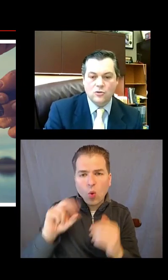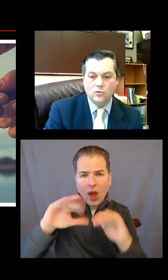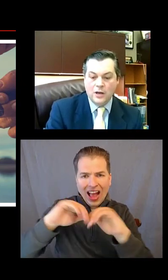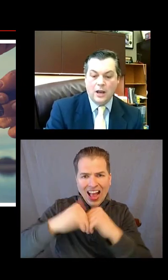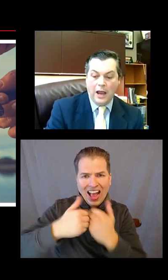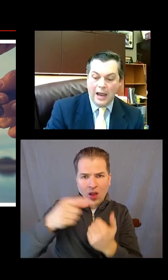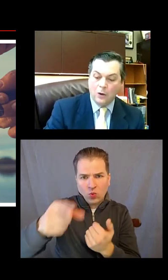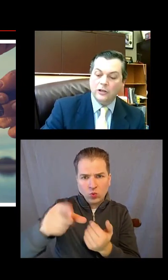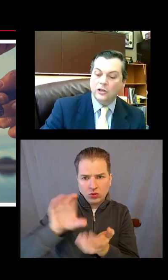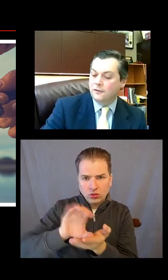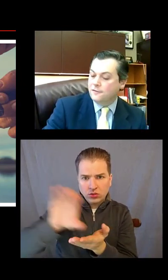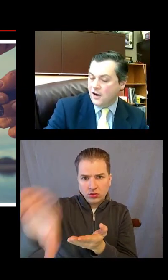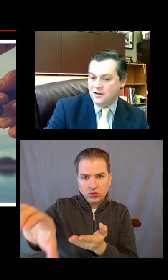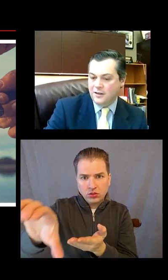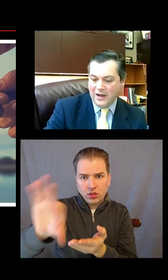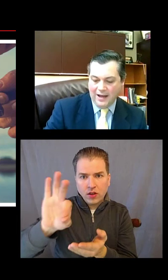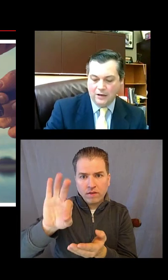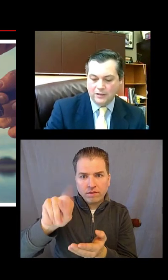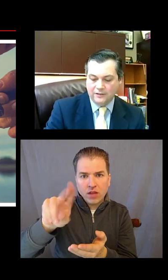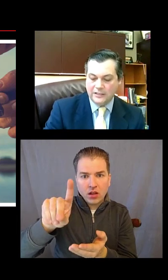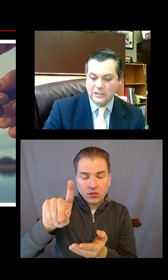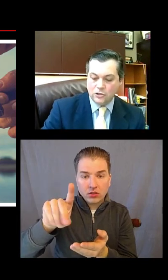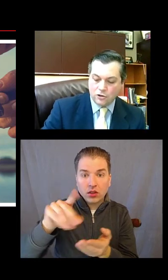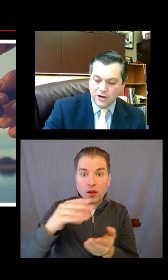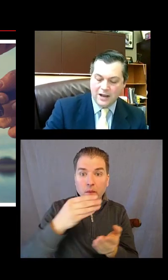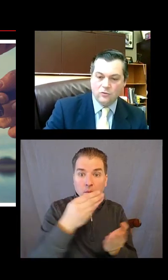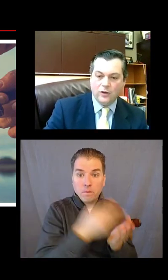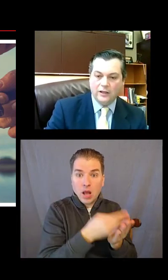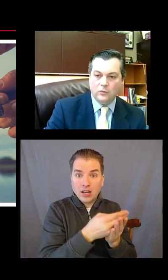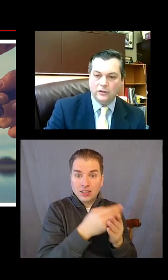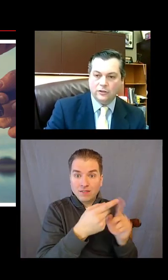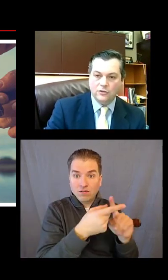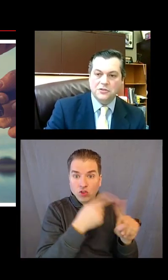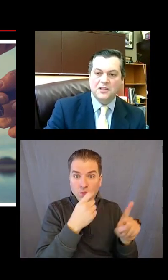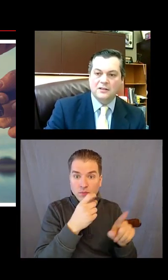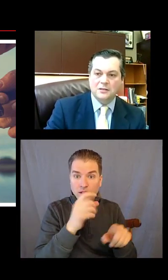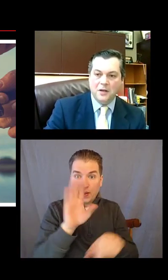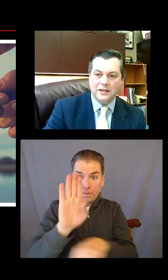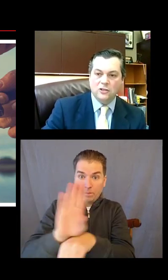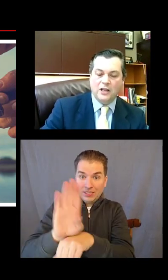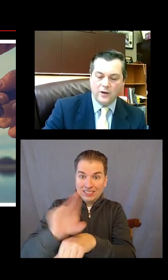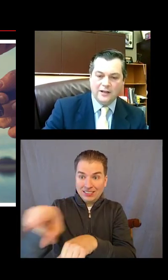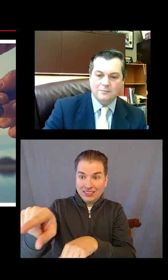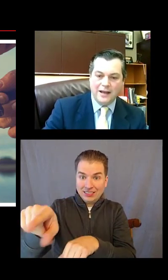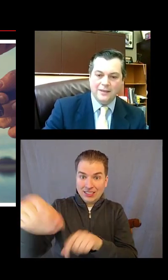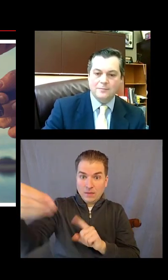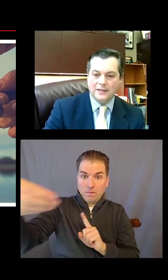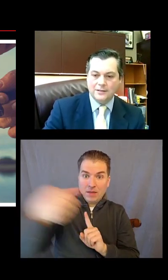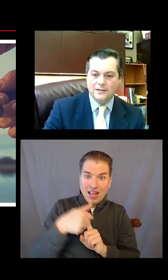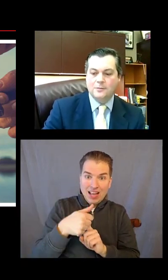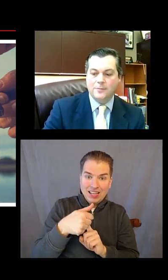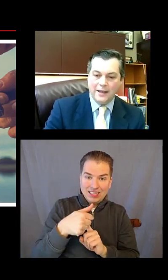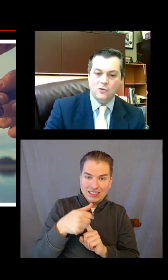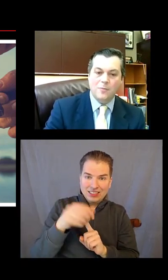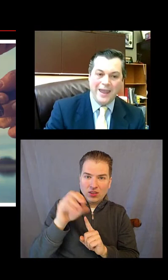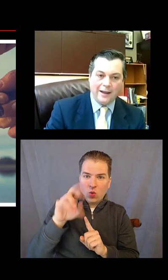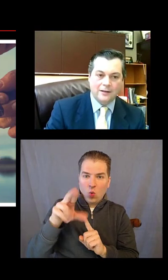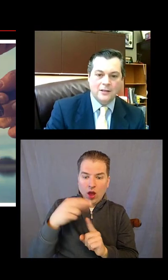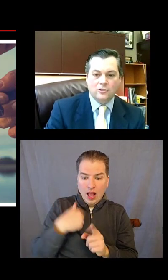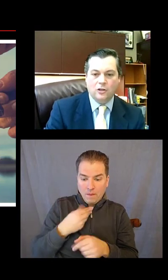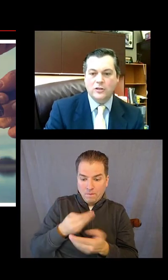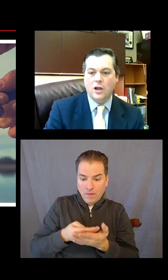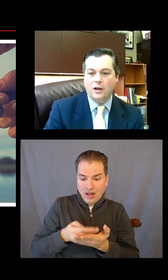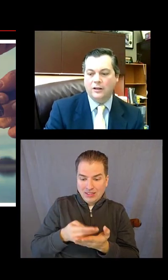goes to, how are you going to fund the buyout? If it's an earnout, really what they're using is the money generated by the business to pay you